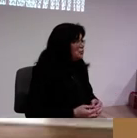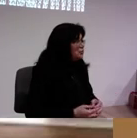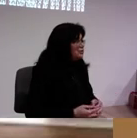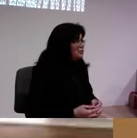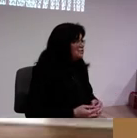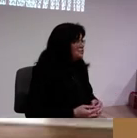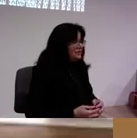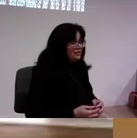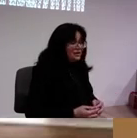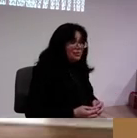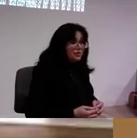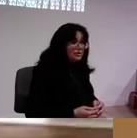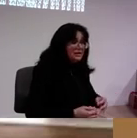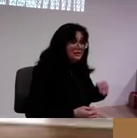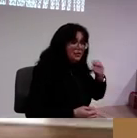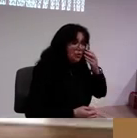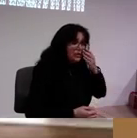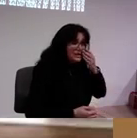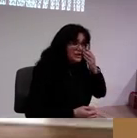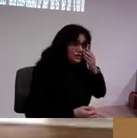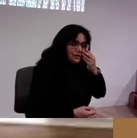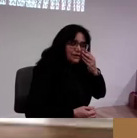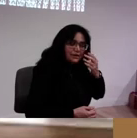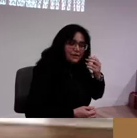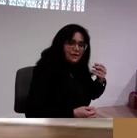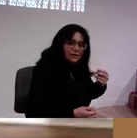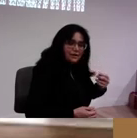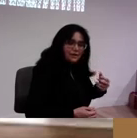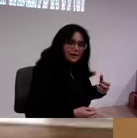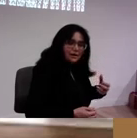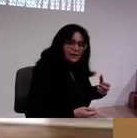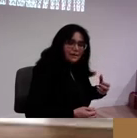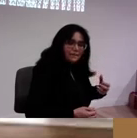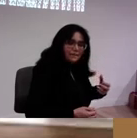as I would, you know, in a community organisation.